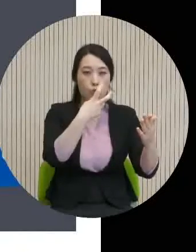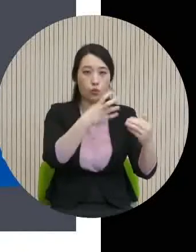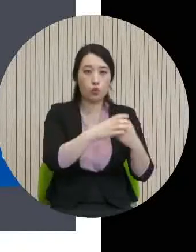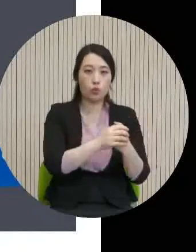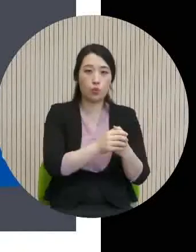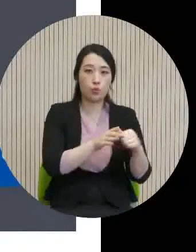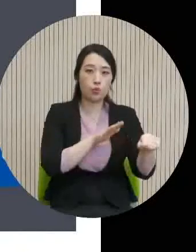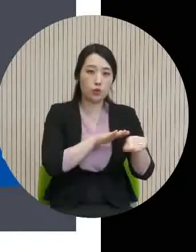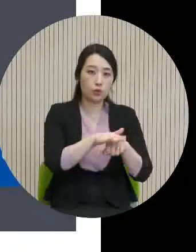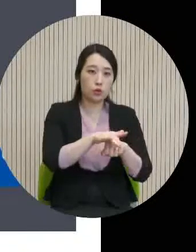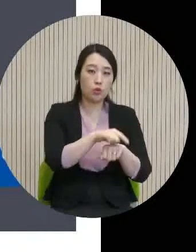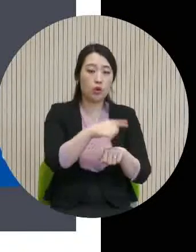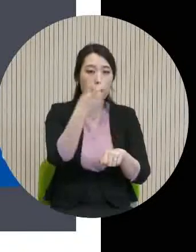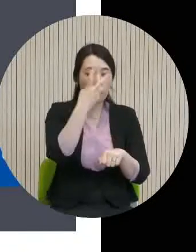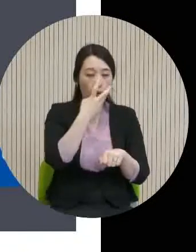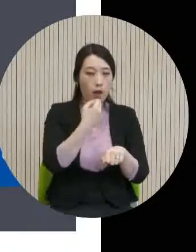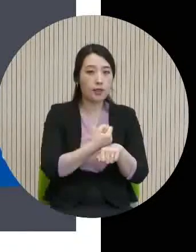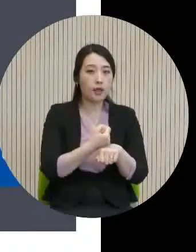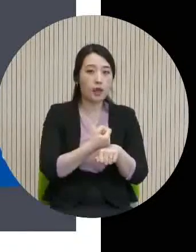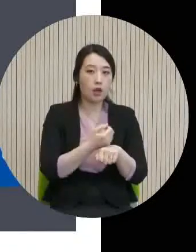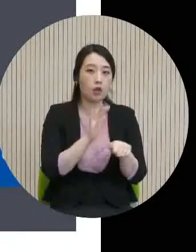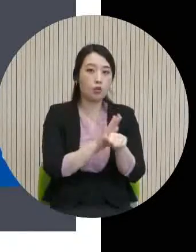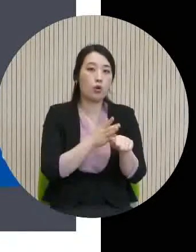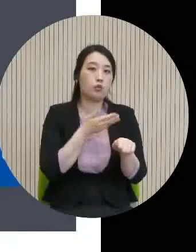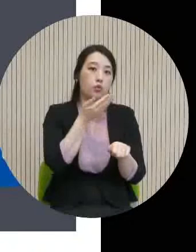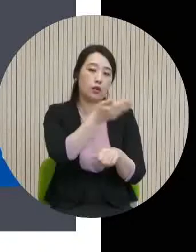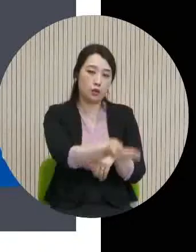of some material. But